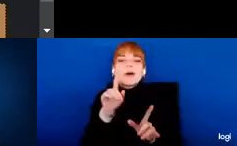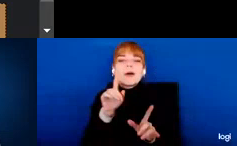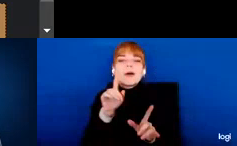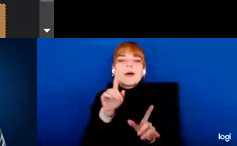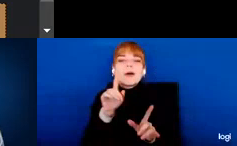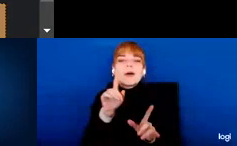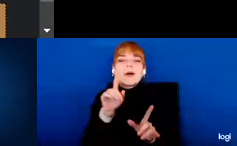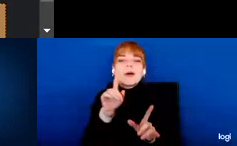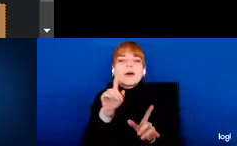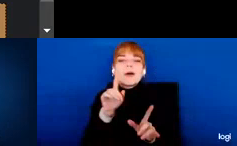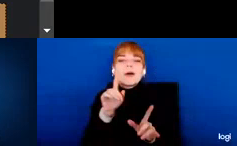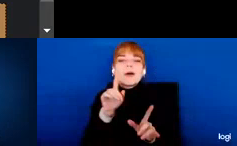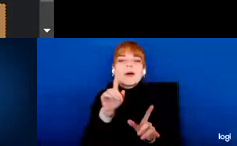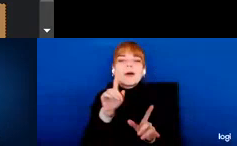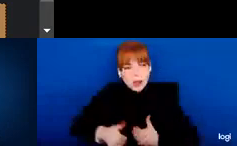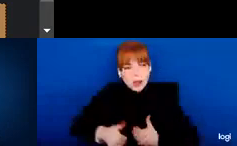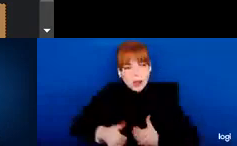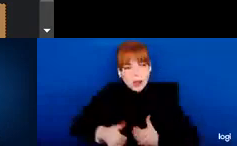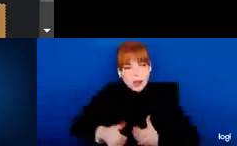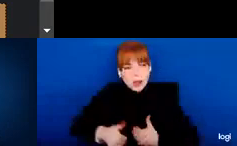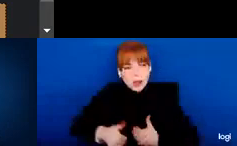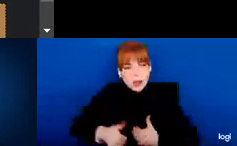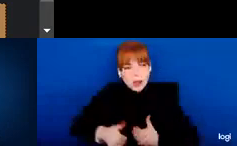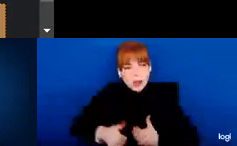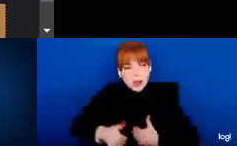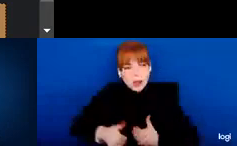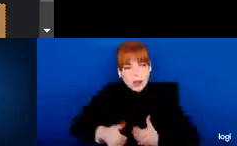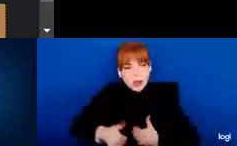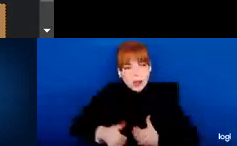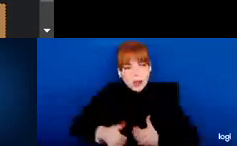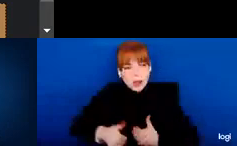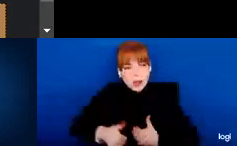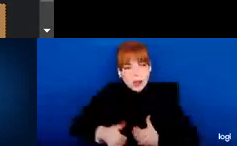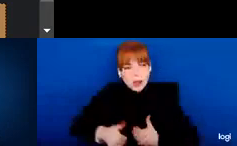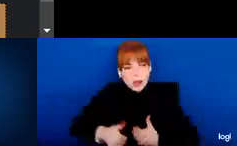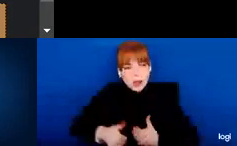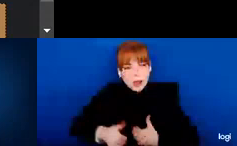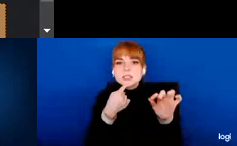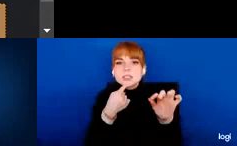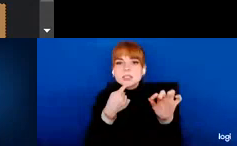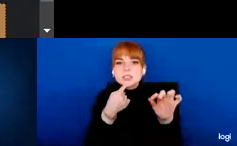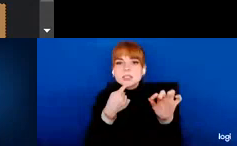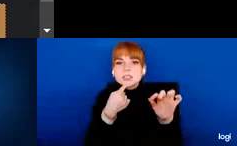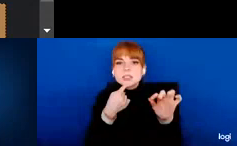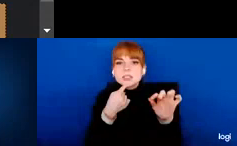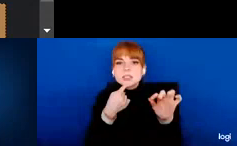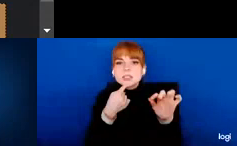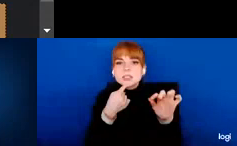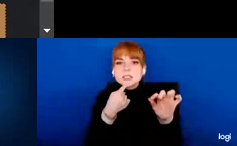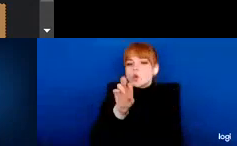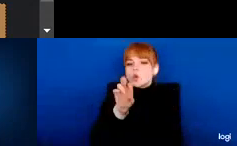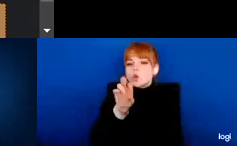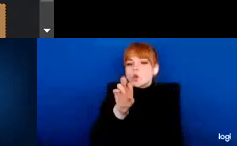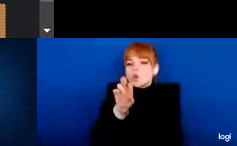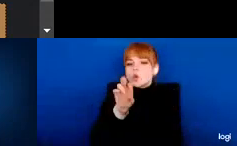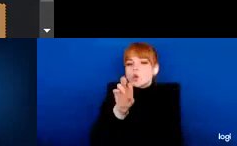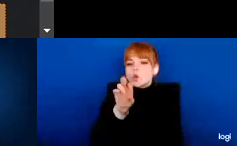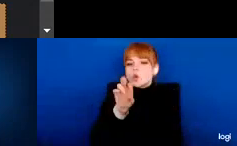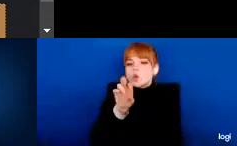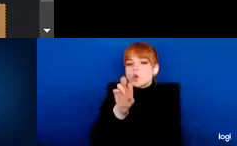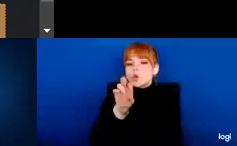like your name at example.com or something like that. In that case, then the question becomes, well, is this